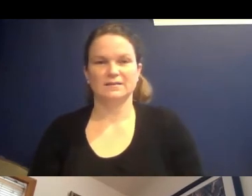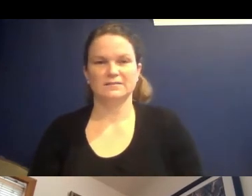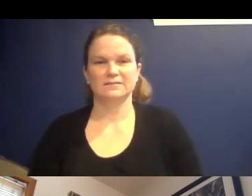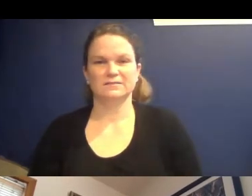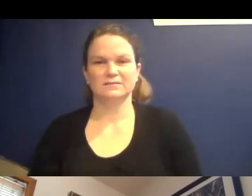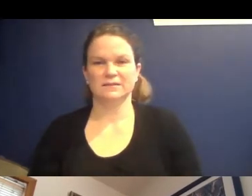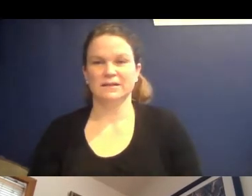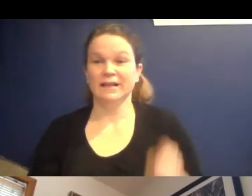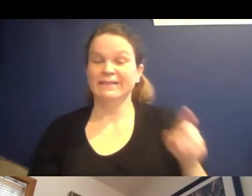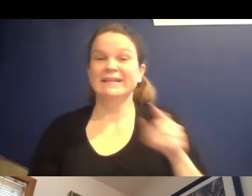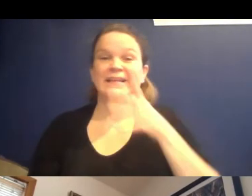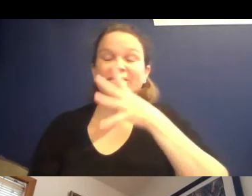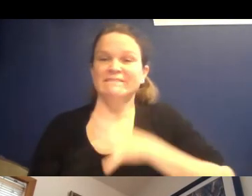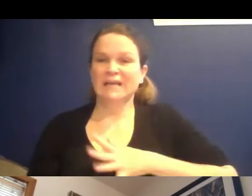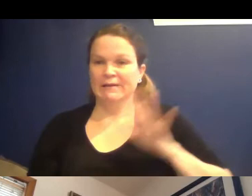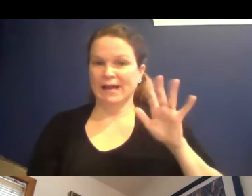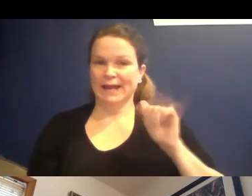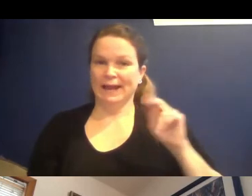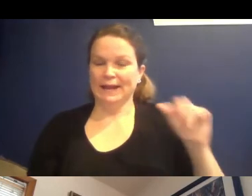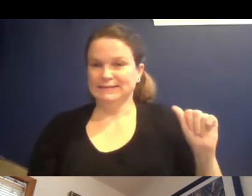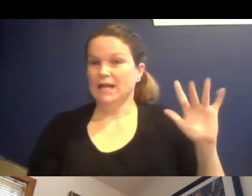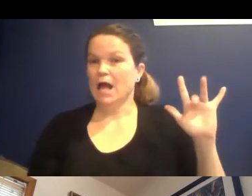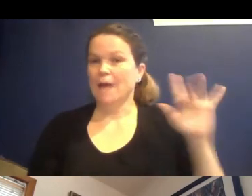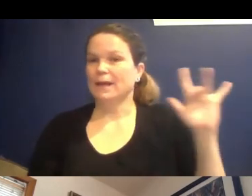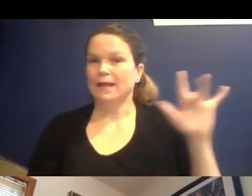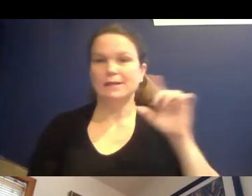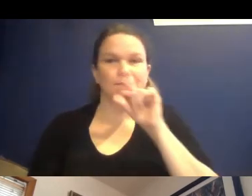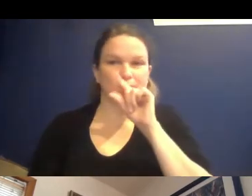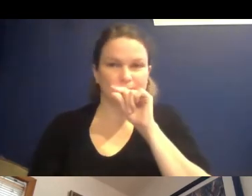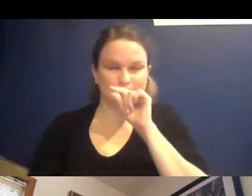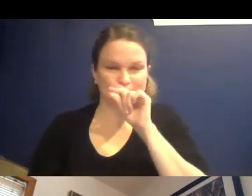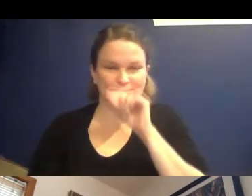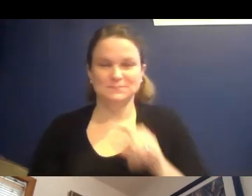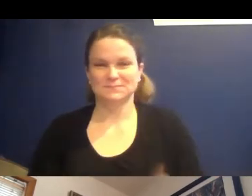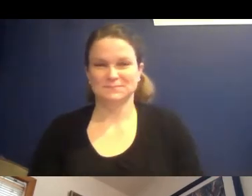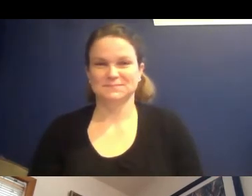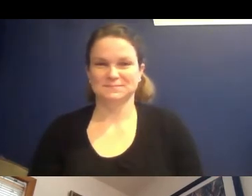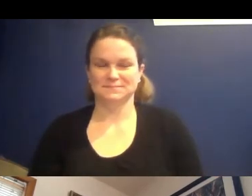This is a female Anna's hummingbird sipping nectar from showy milkweed.